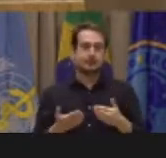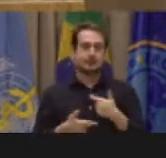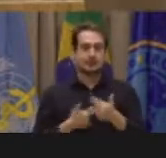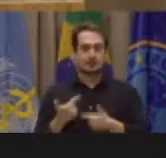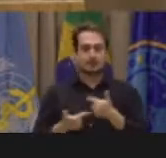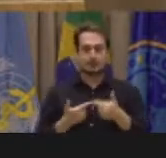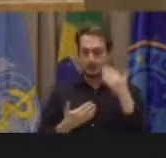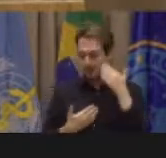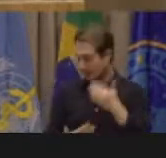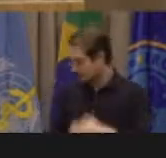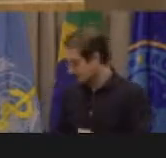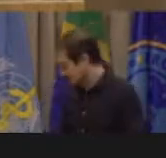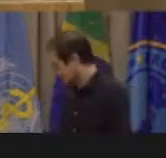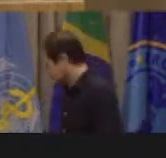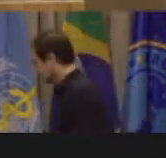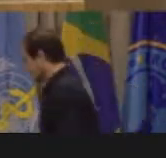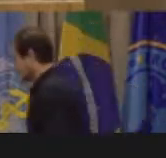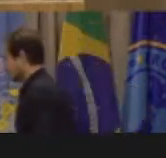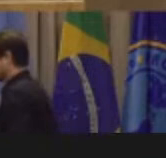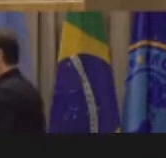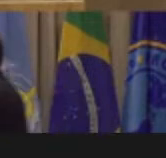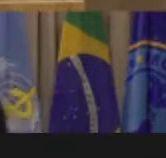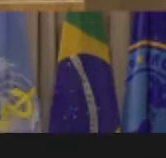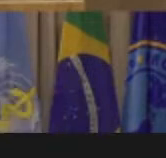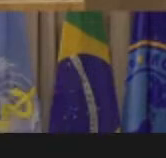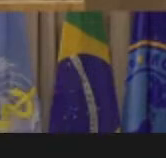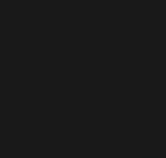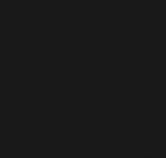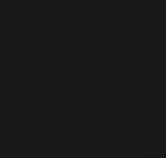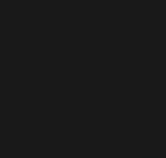we can continue our activities in this morning. Thank you very much.